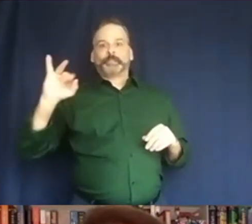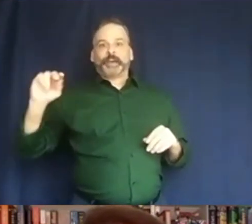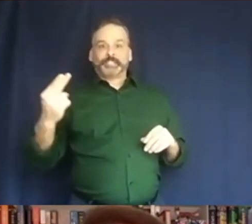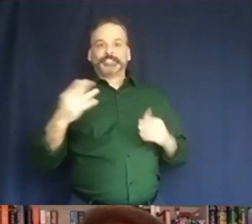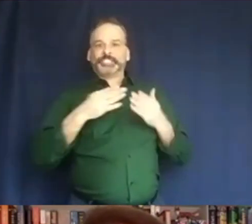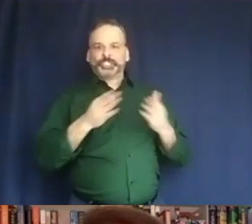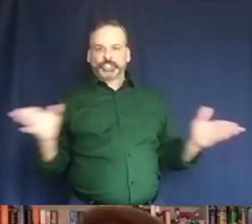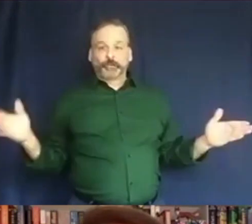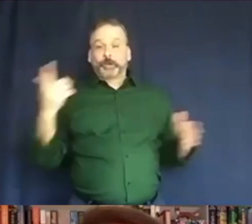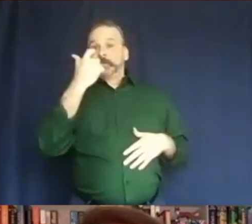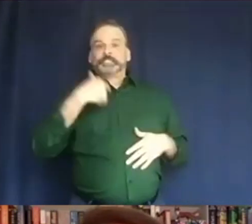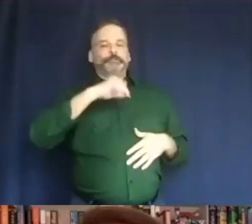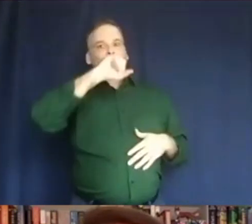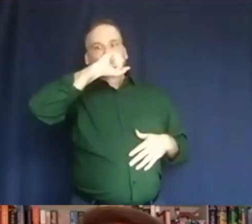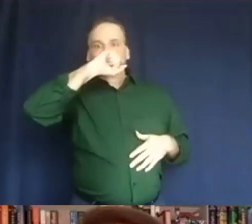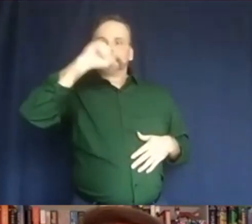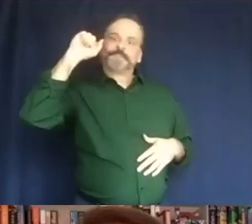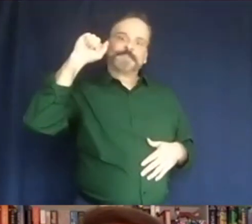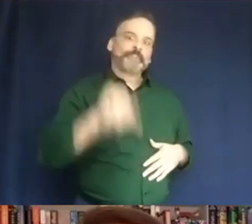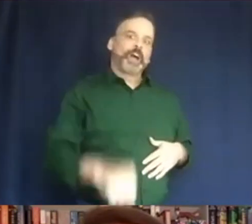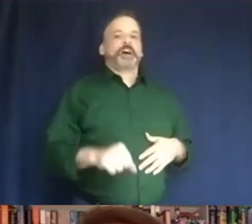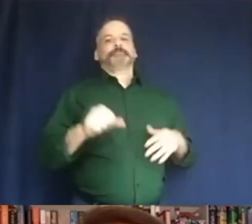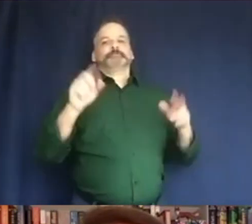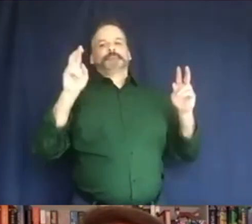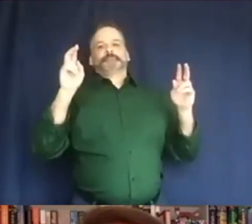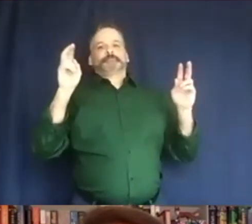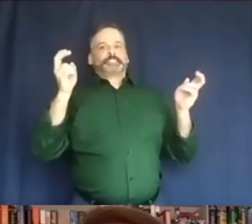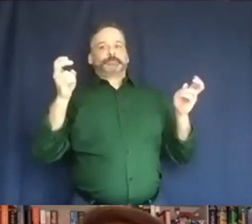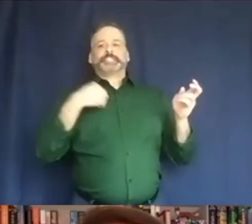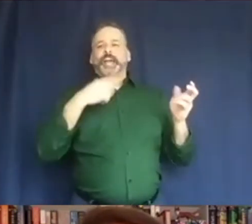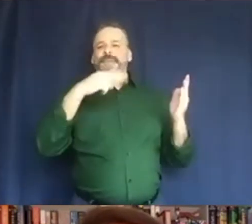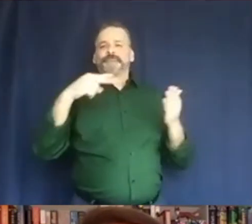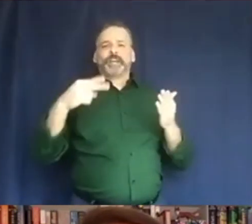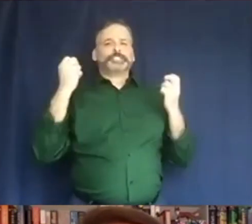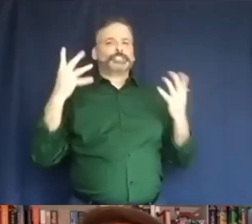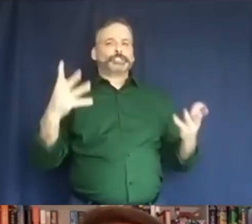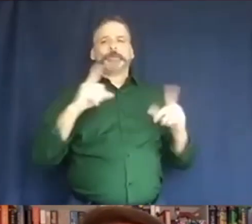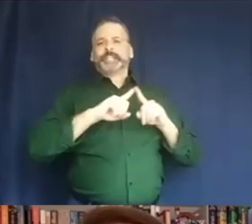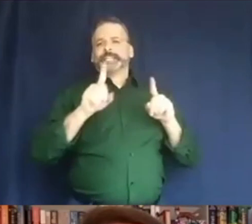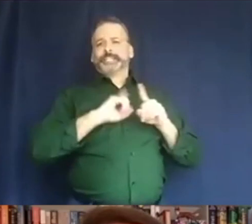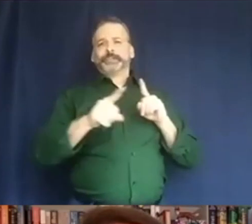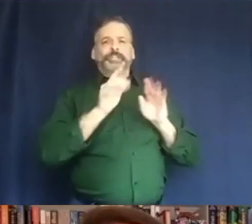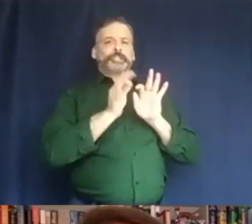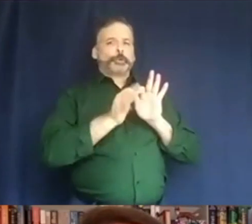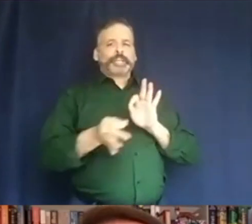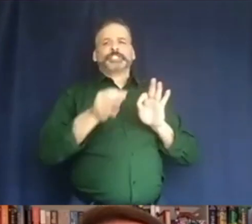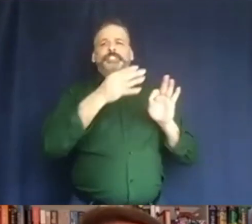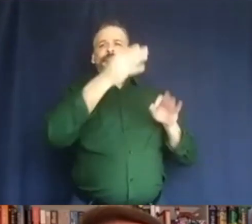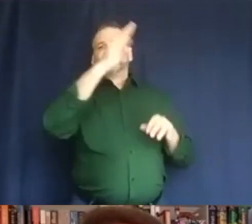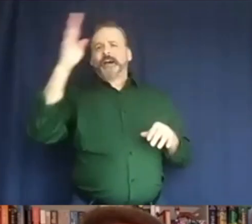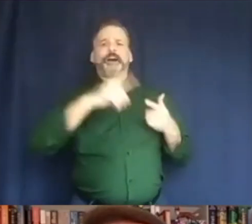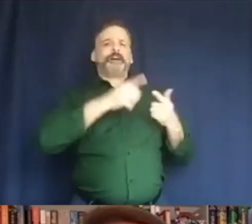really love the subject and I've read so many different interpretations of all of the gods and goddesses and giants